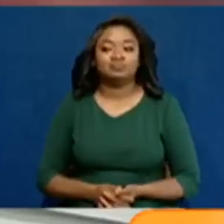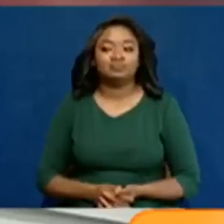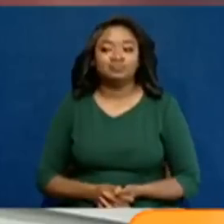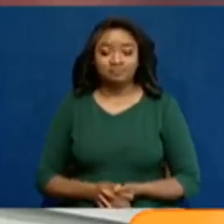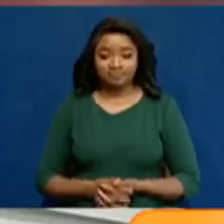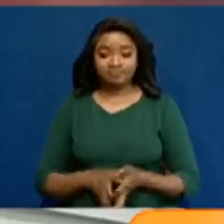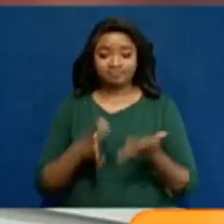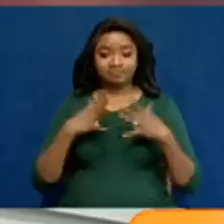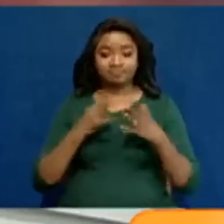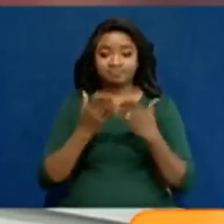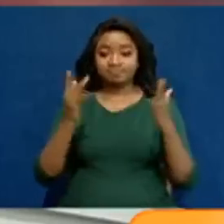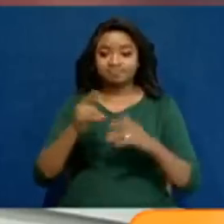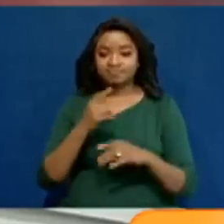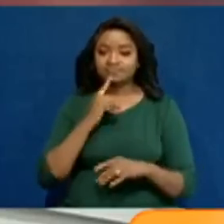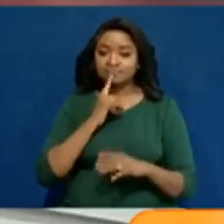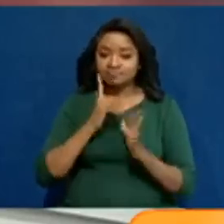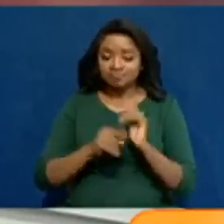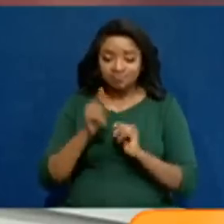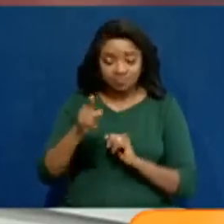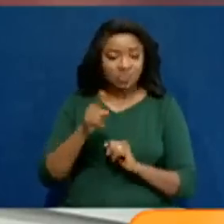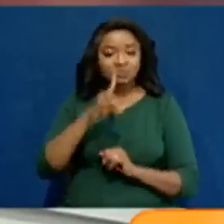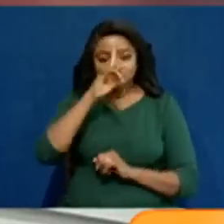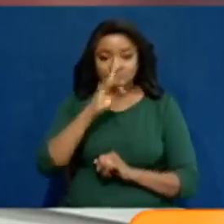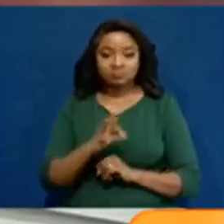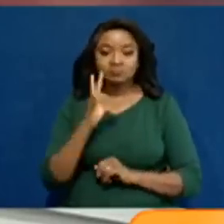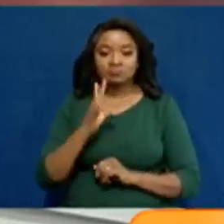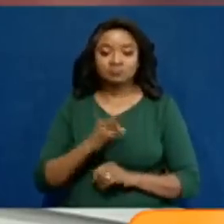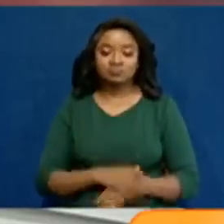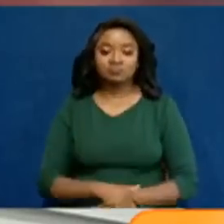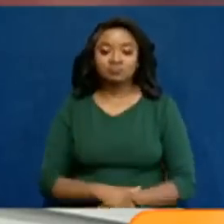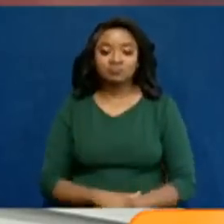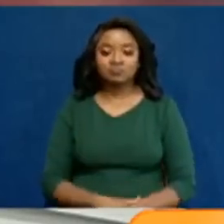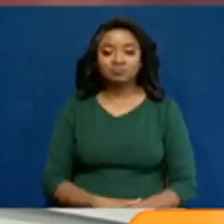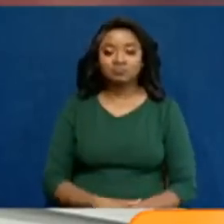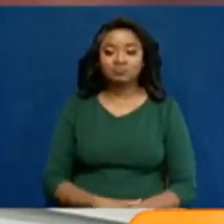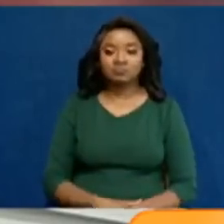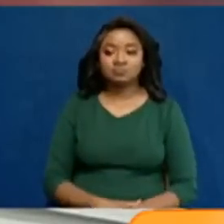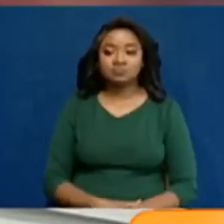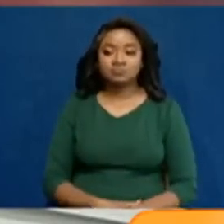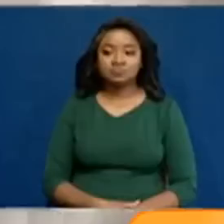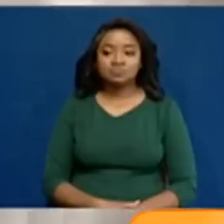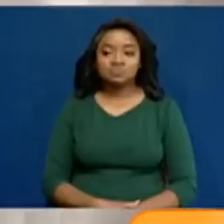experts are alarmed by the sudden spread of the virus.